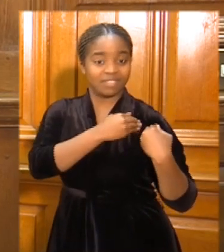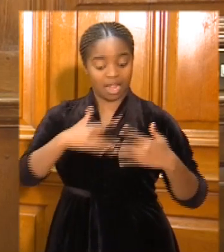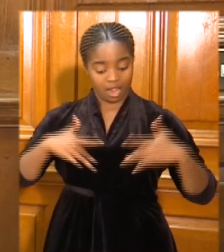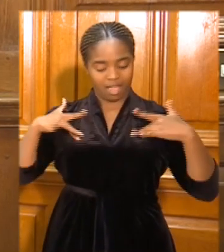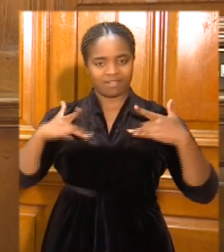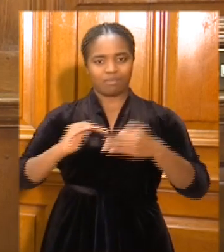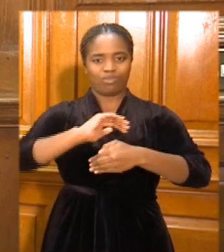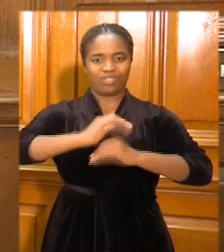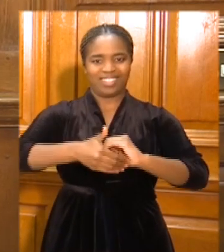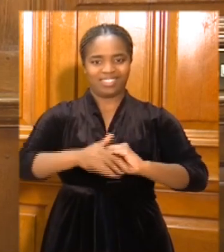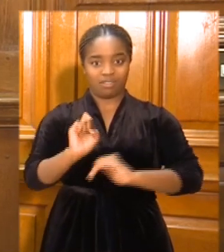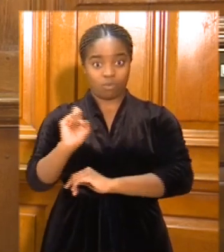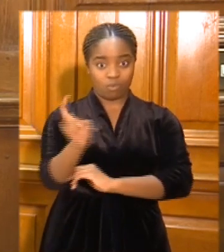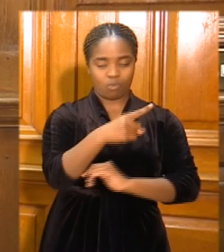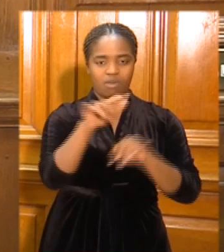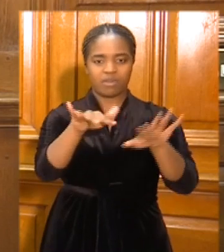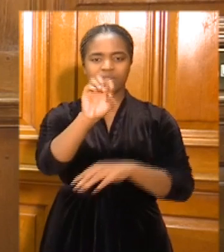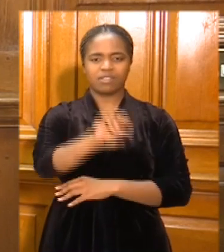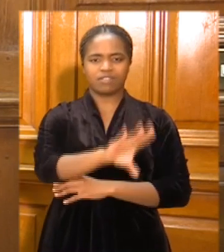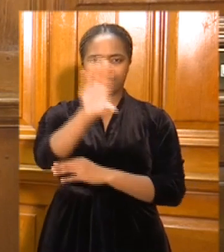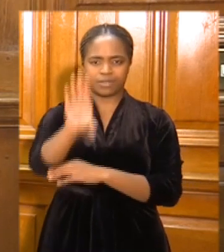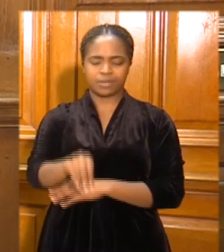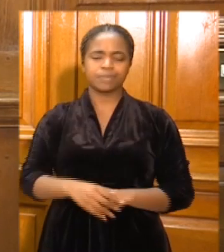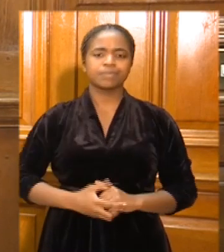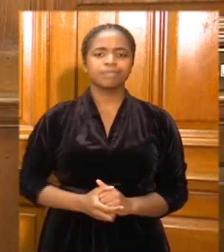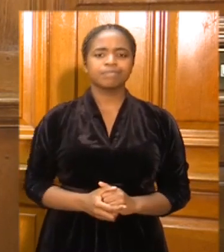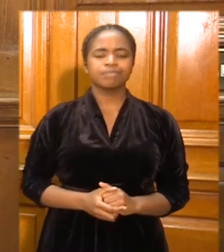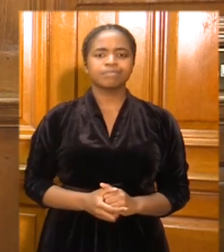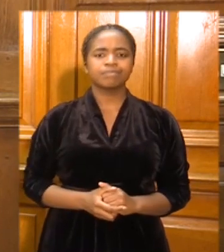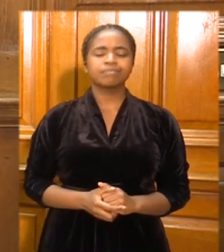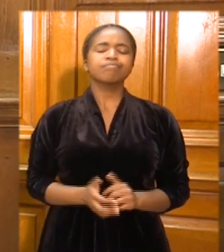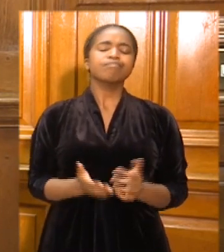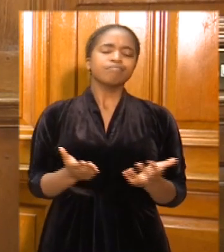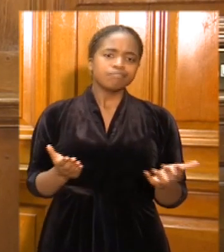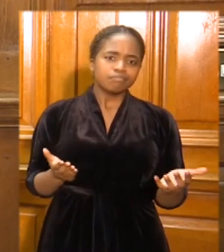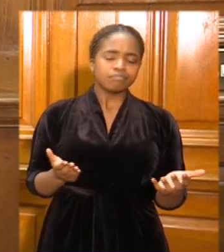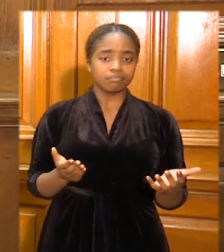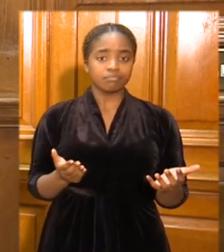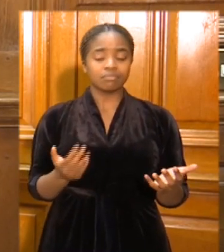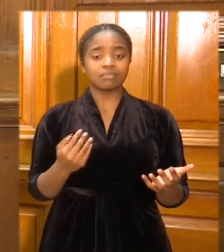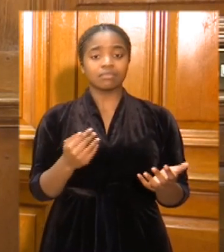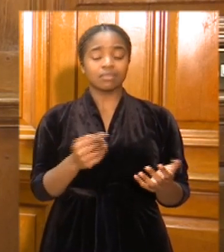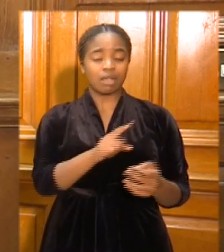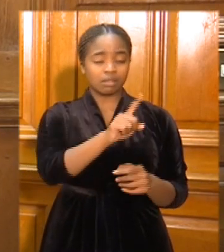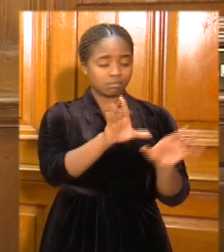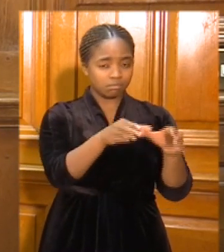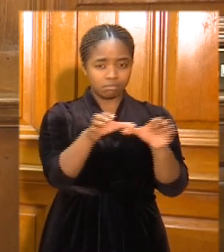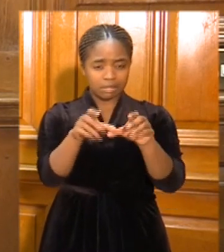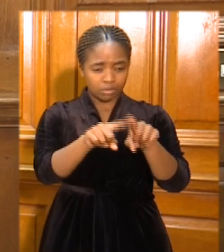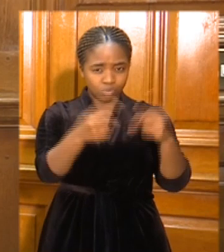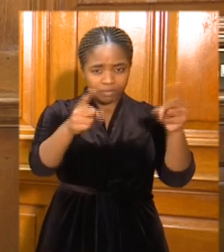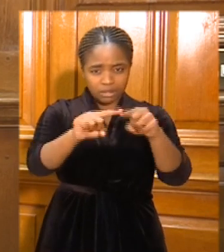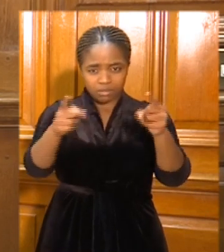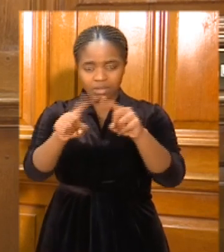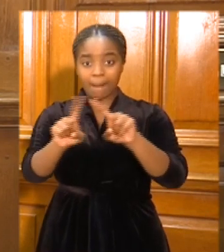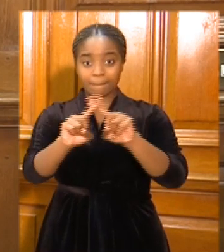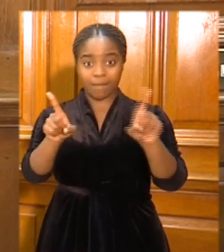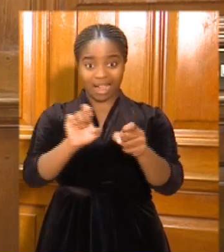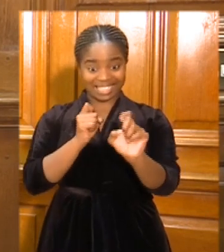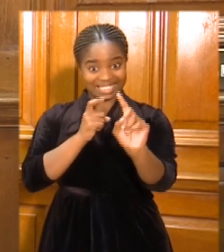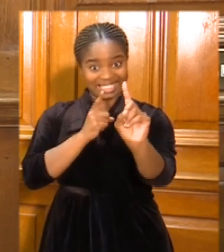livelihoods. While there are several areas of difference, all of these groups are in broad agreement on